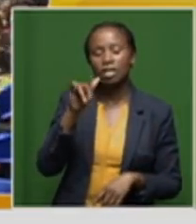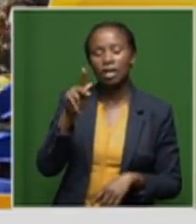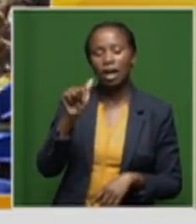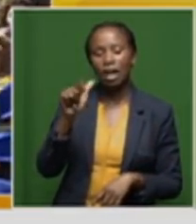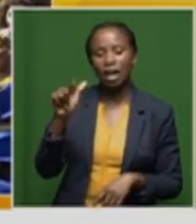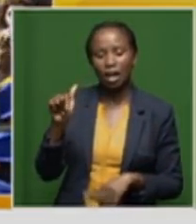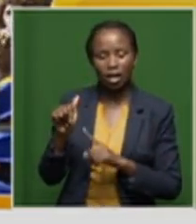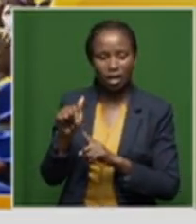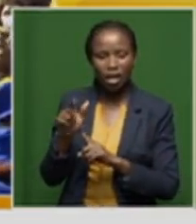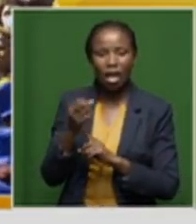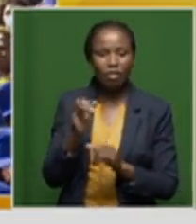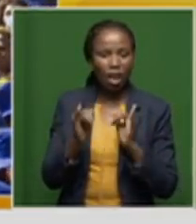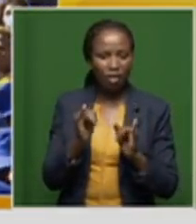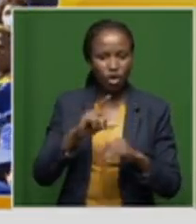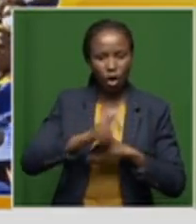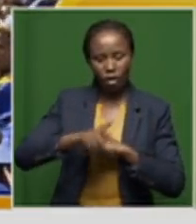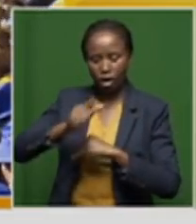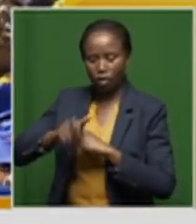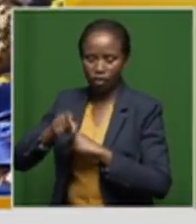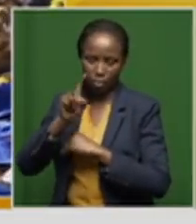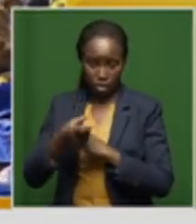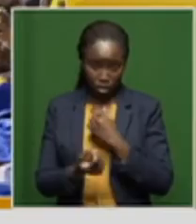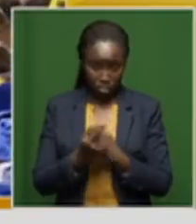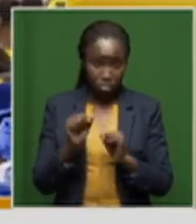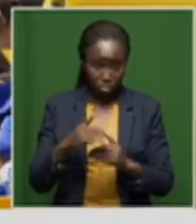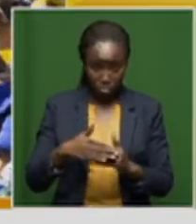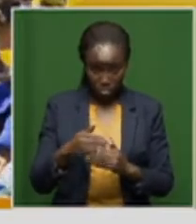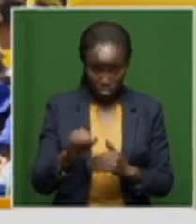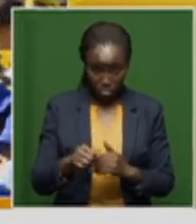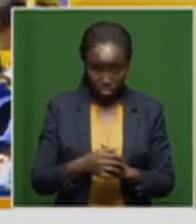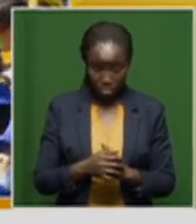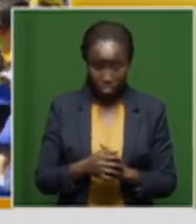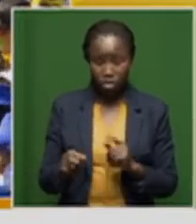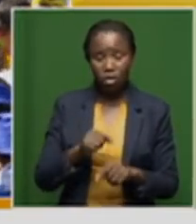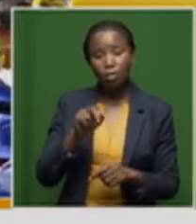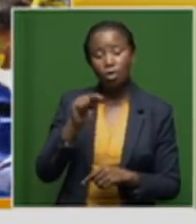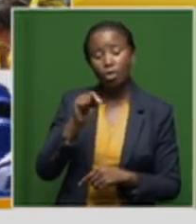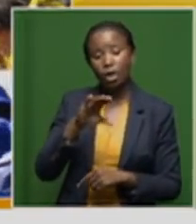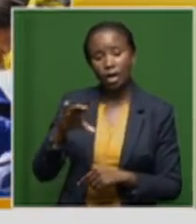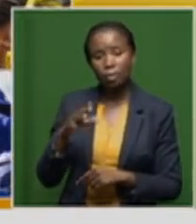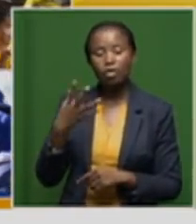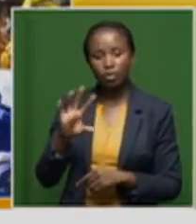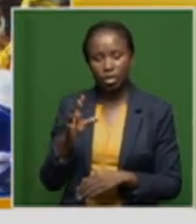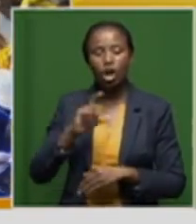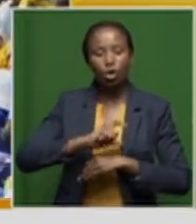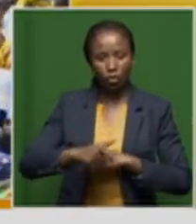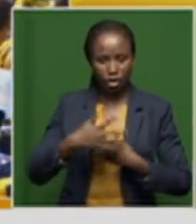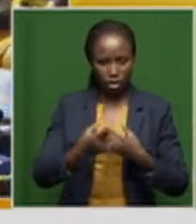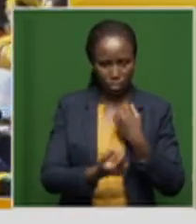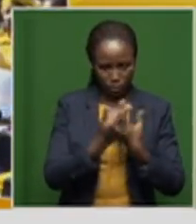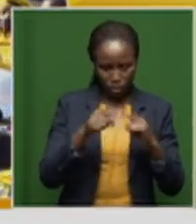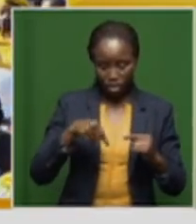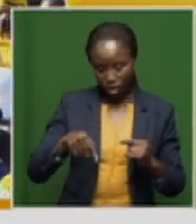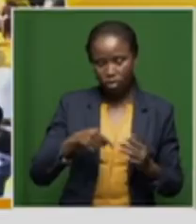Zikalala. There are 11 regional conferences that need to take place. Mpu and Northern Cape has just gone to their regional conferences. It's their provincial conference this